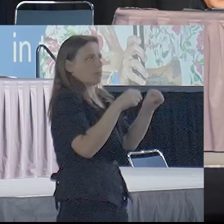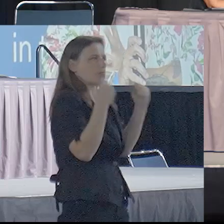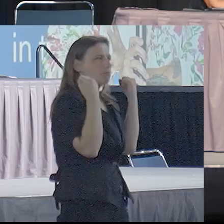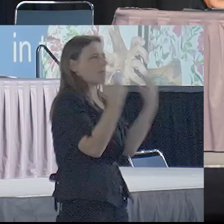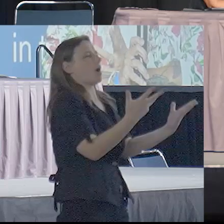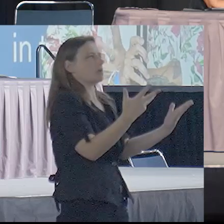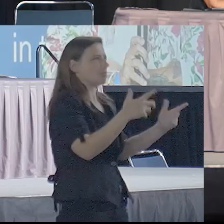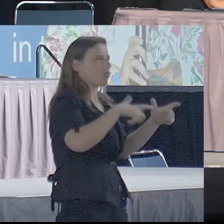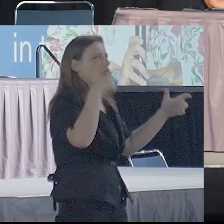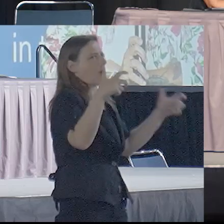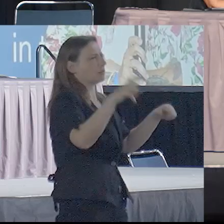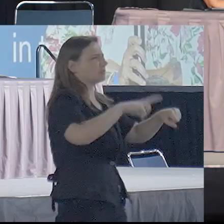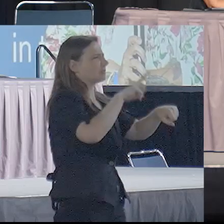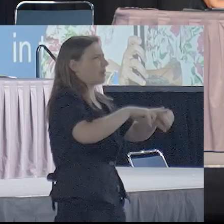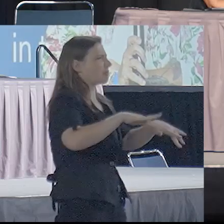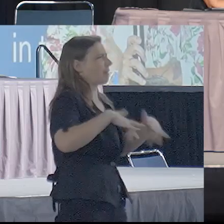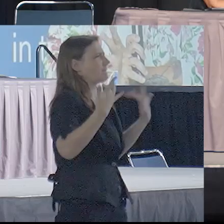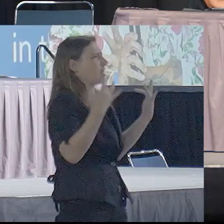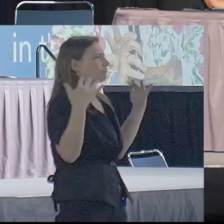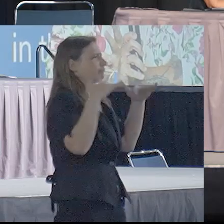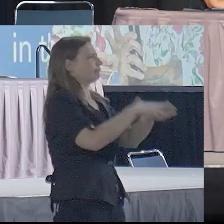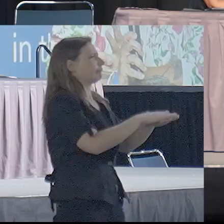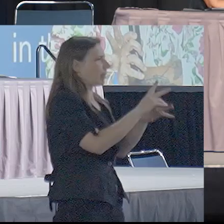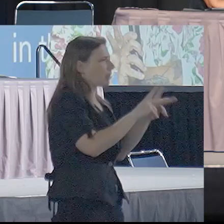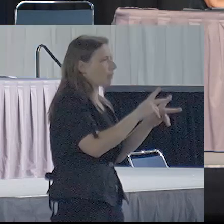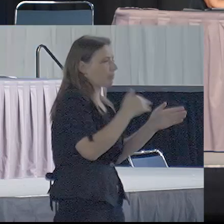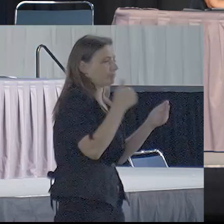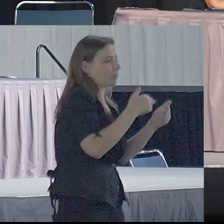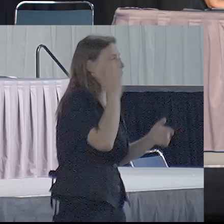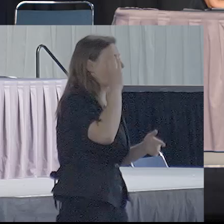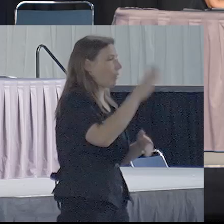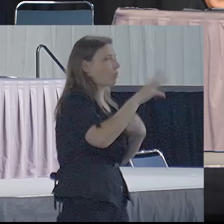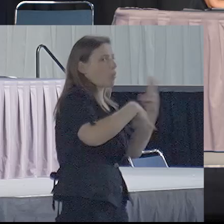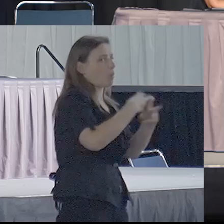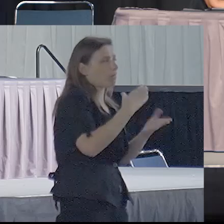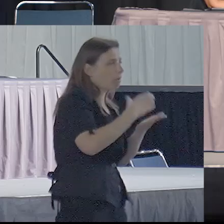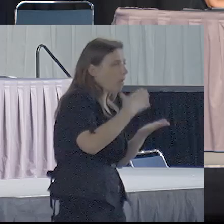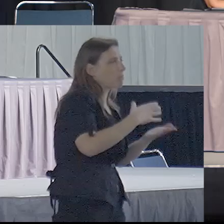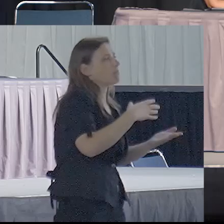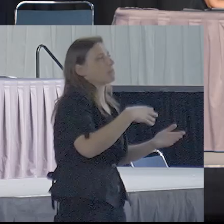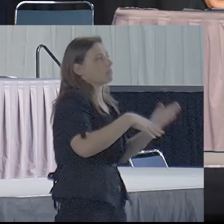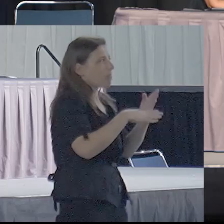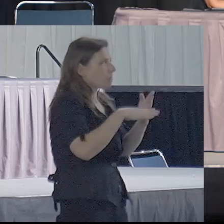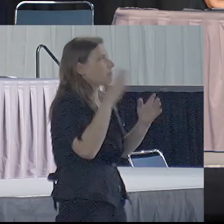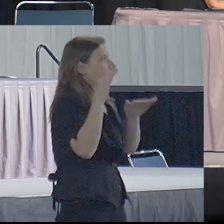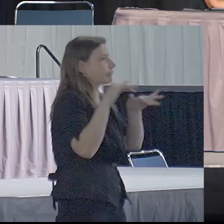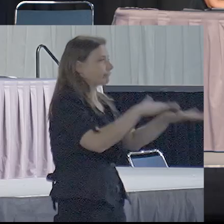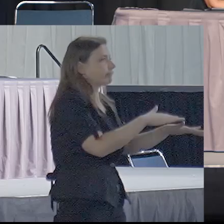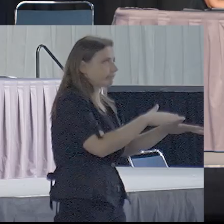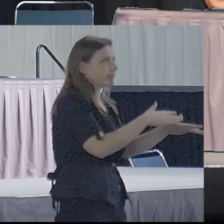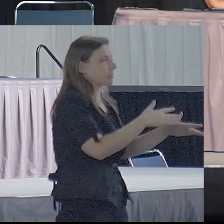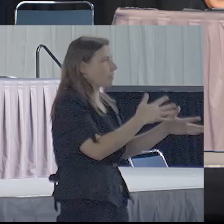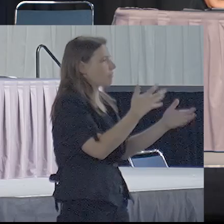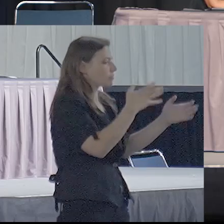events. As you know, we've hosted, we're getting ready to host a World Cup events, and what does an event like that look like? And